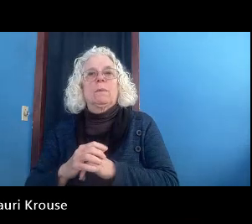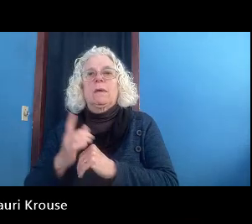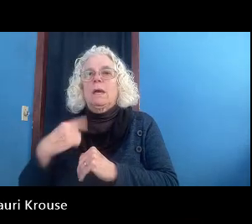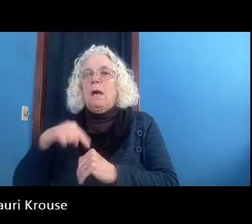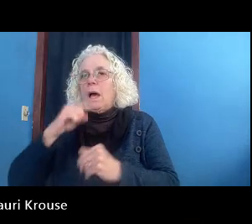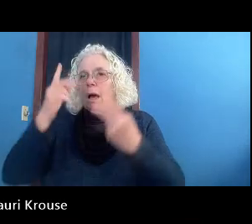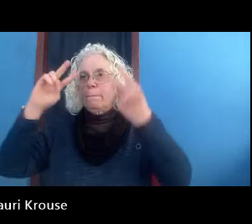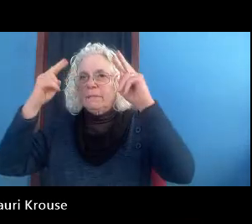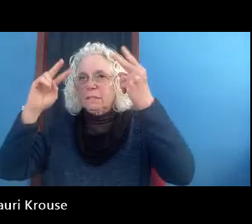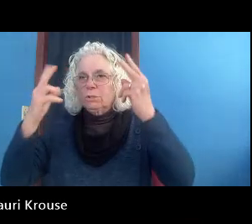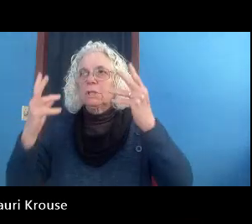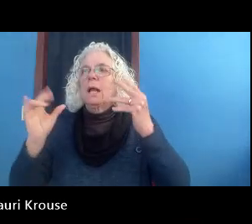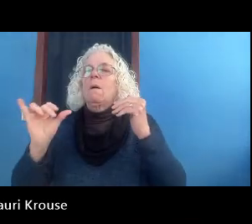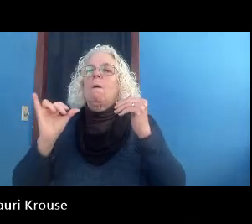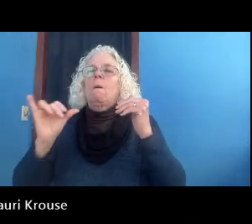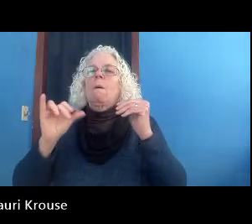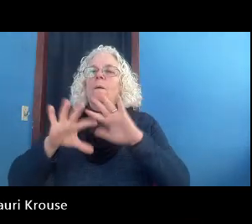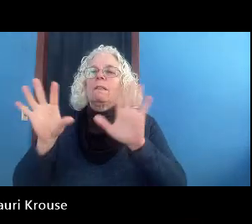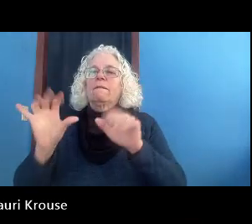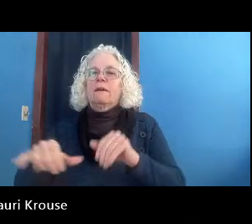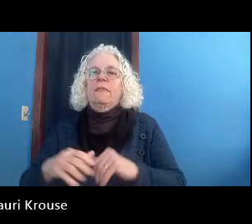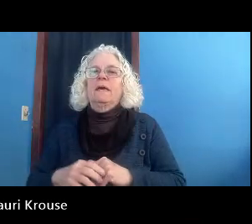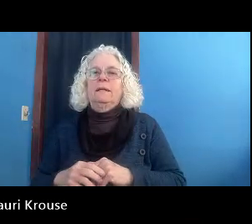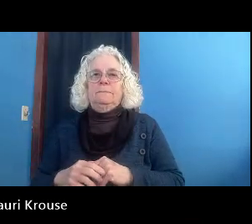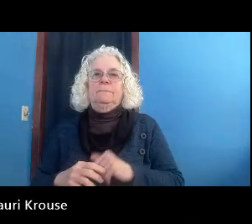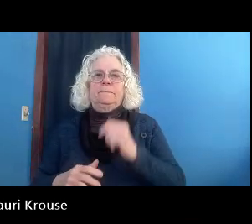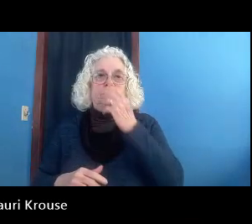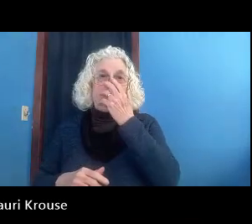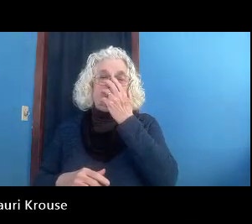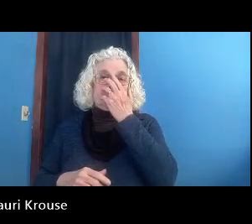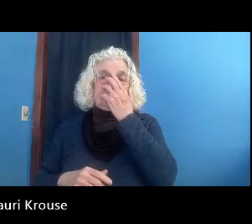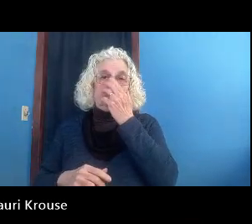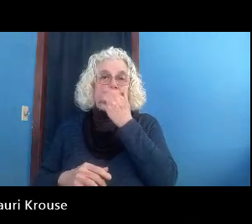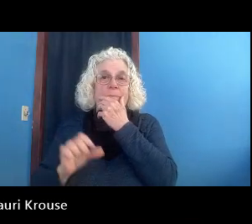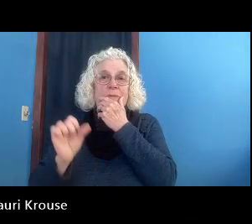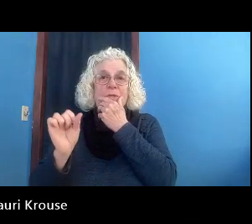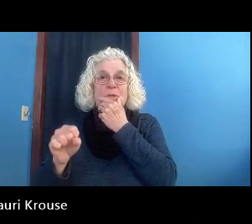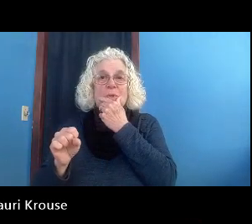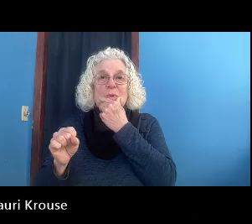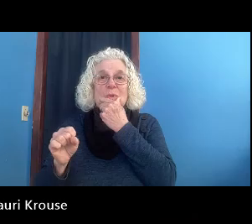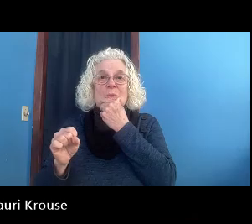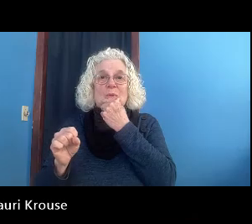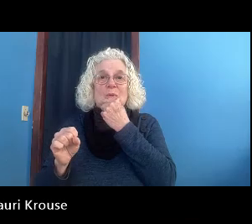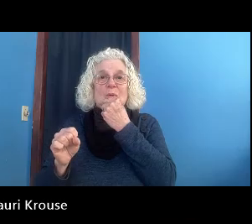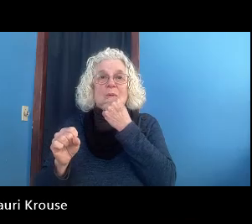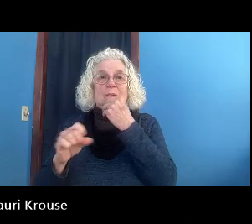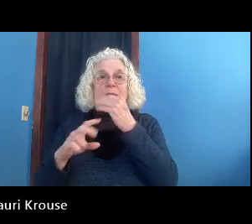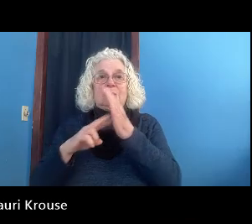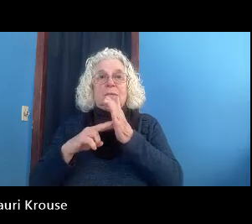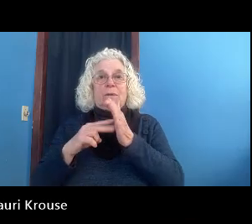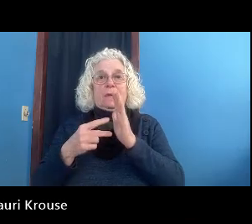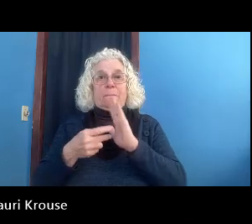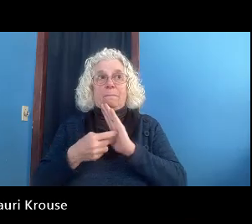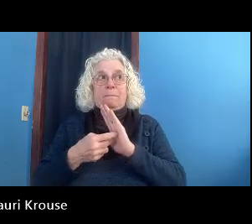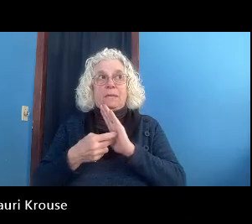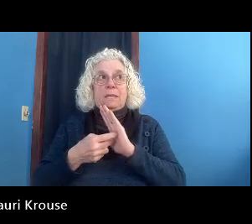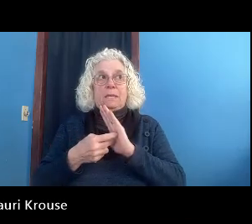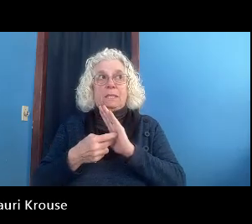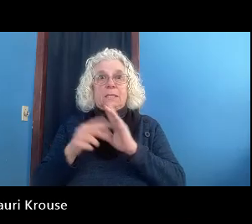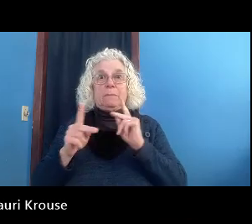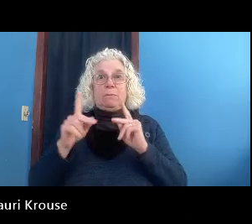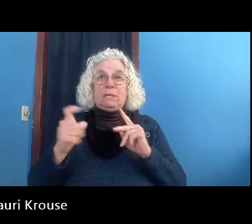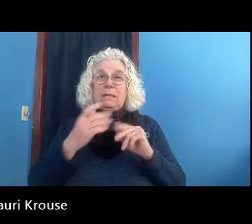have influenced our initial decision to deny. So overall, we want to make sure that we're giving everybody the best chance